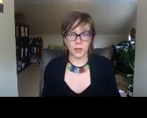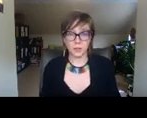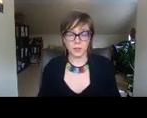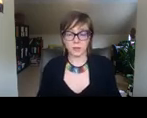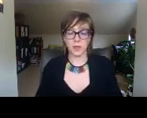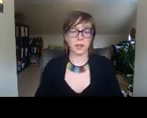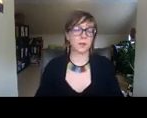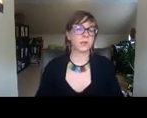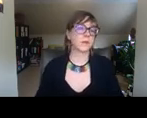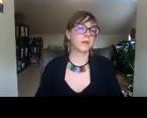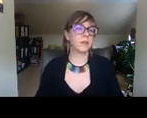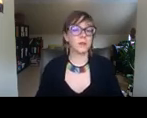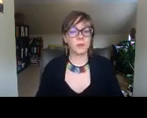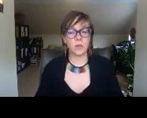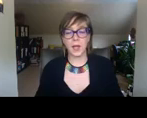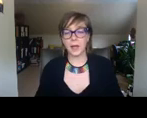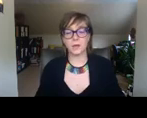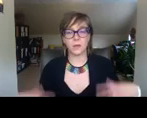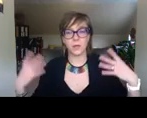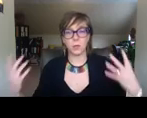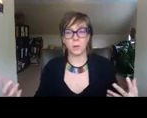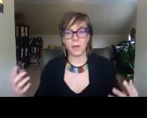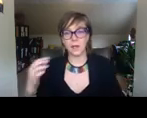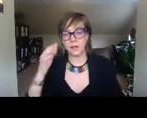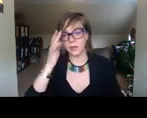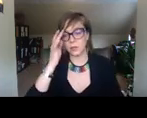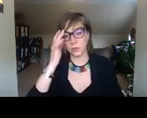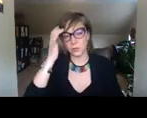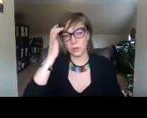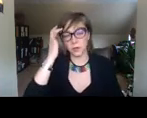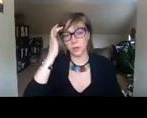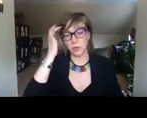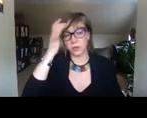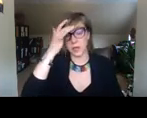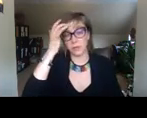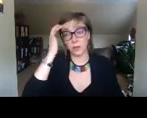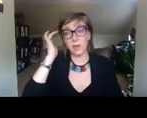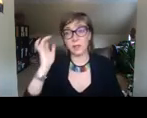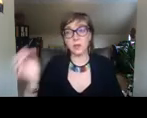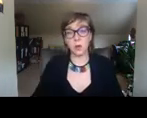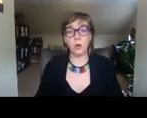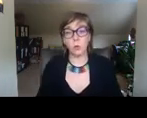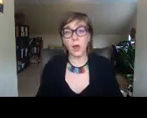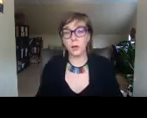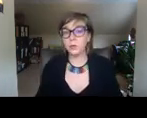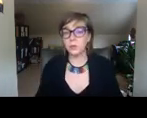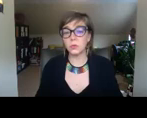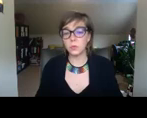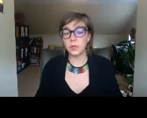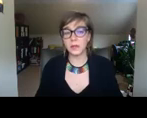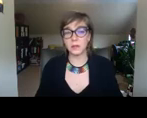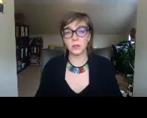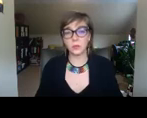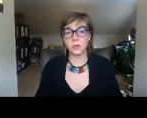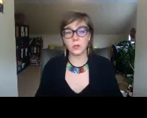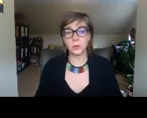solid language access plan, if it was something that you didn't really have or that you weren't paying any attention to, and therefore your staff really didn't know how to